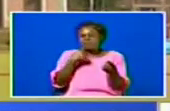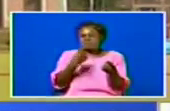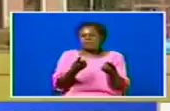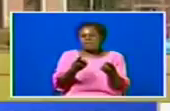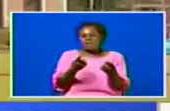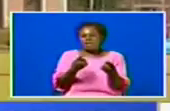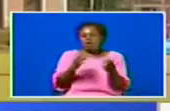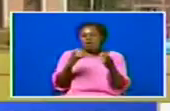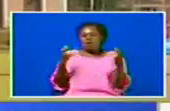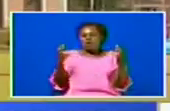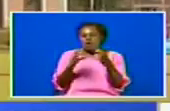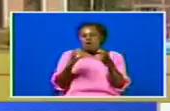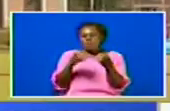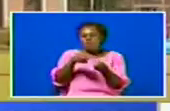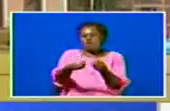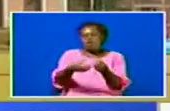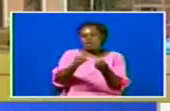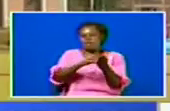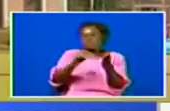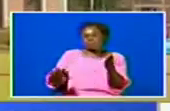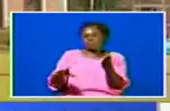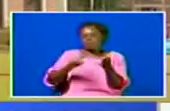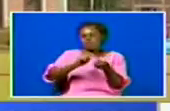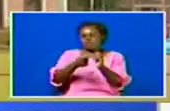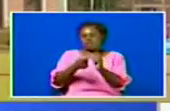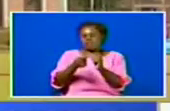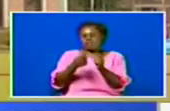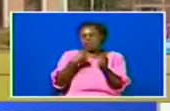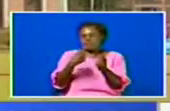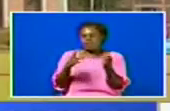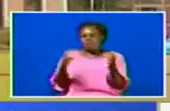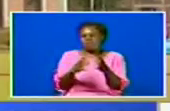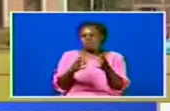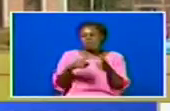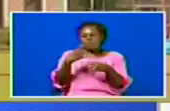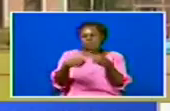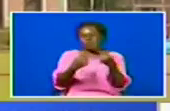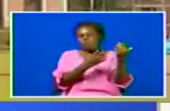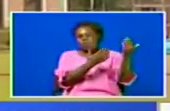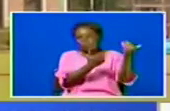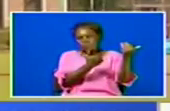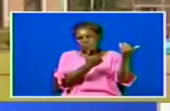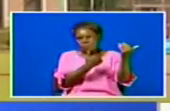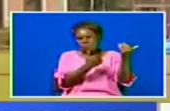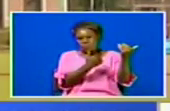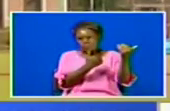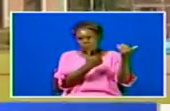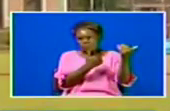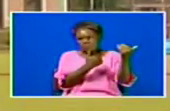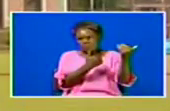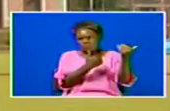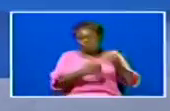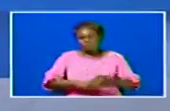gone. It's Telkom Kenya. This is the first trophy we are handing over to Telkom Kenya, and I hope we'll continue the trend in the club champs too.